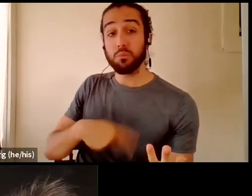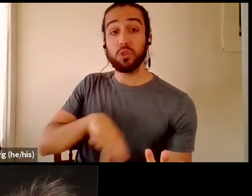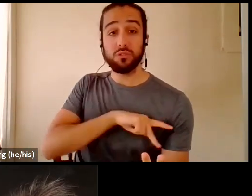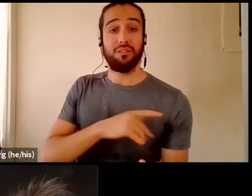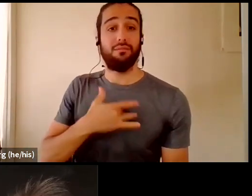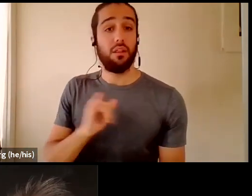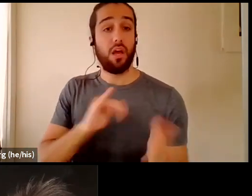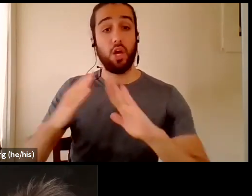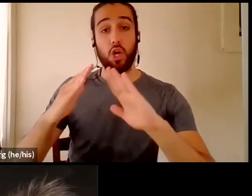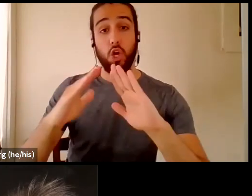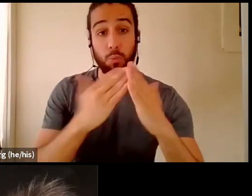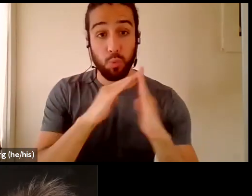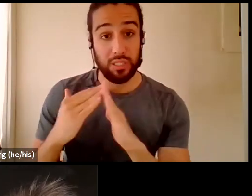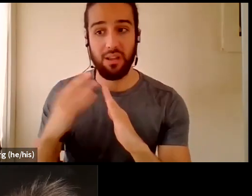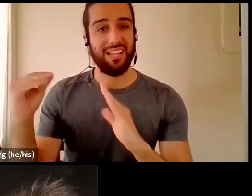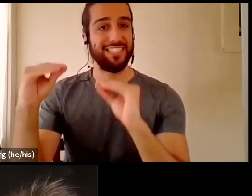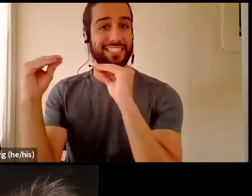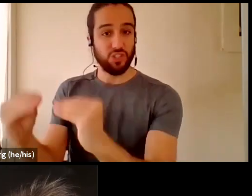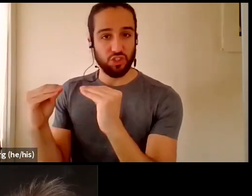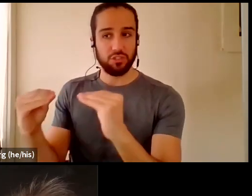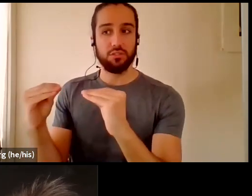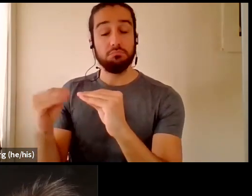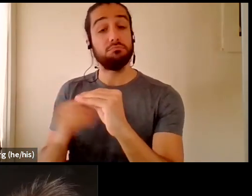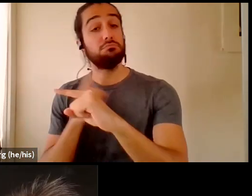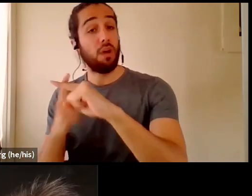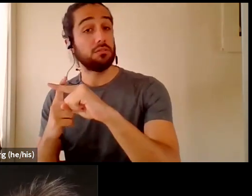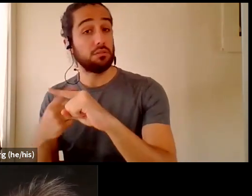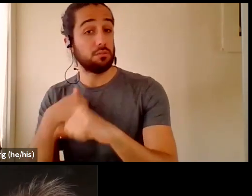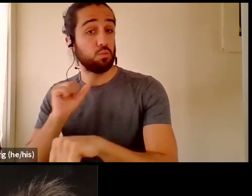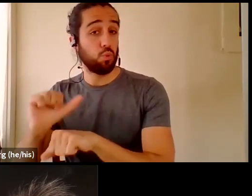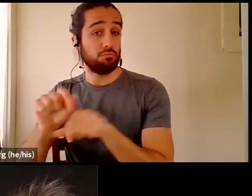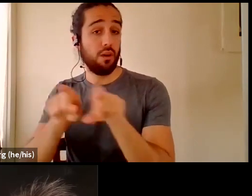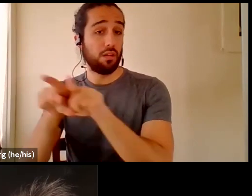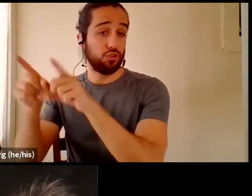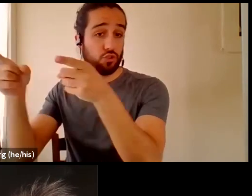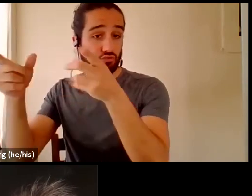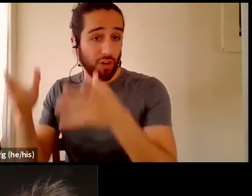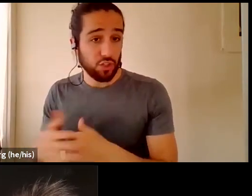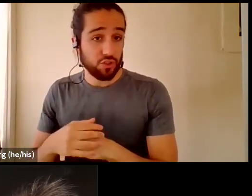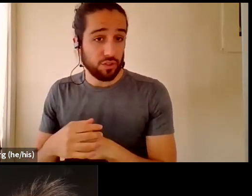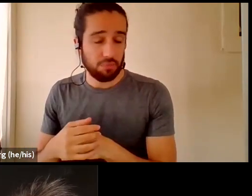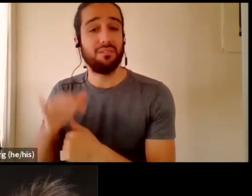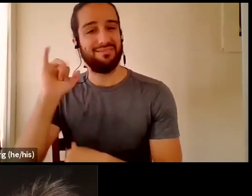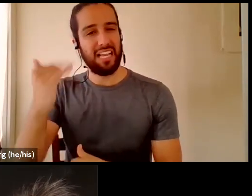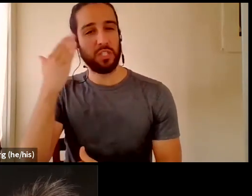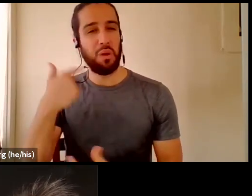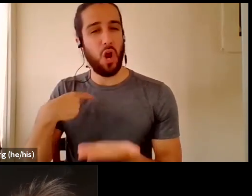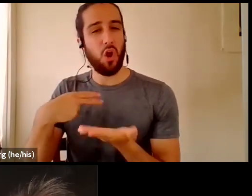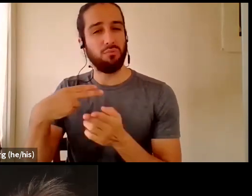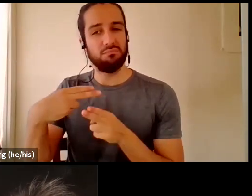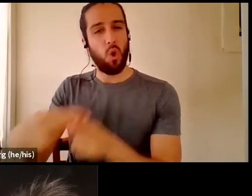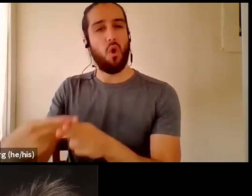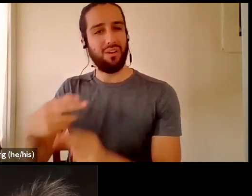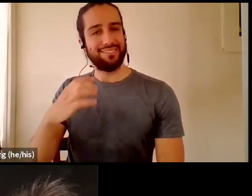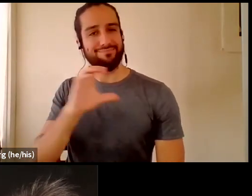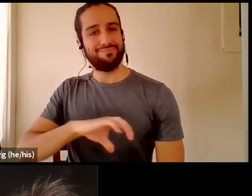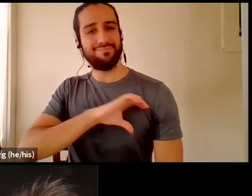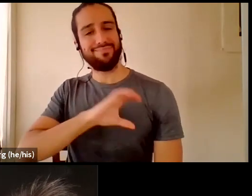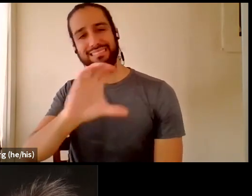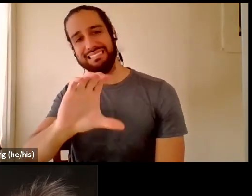has, and also being a director has, you know, I do feel like it, that's why I call it a citizen artist. I do feel like it is